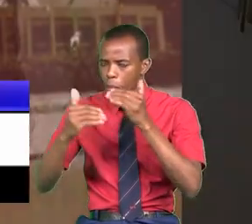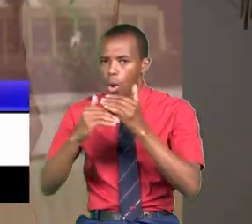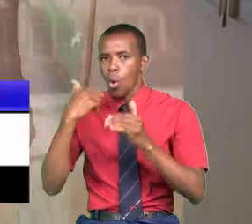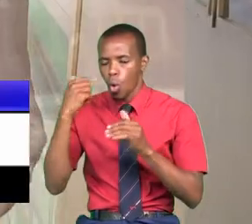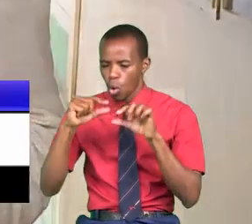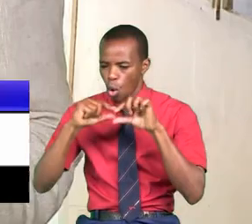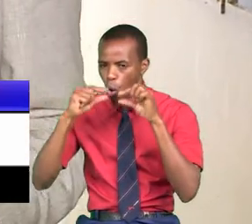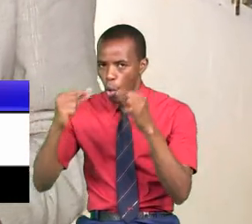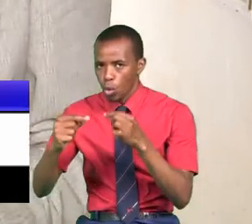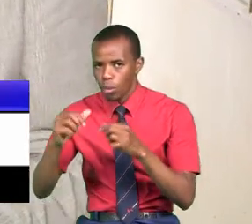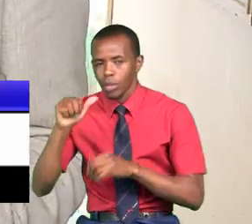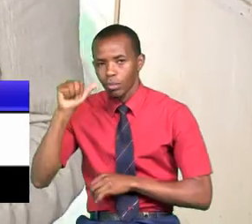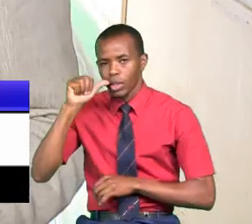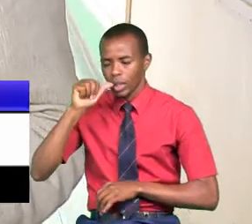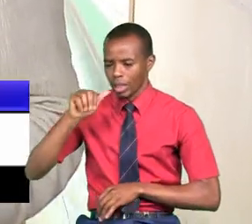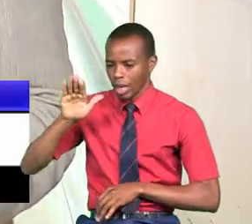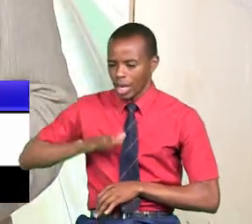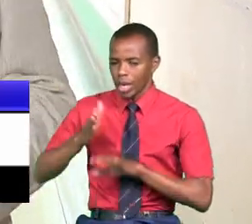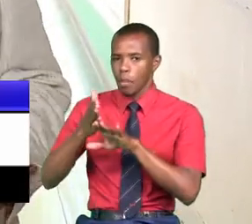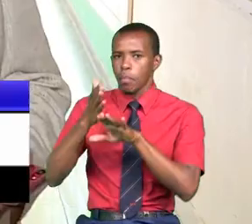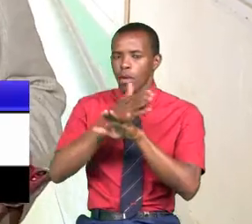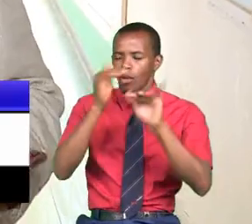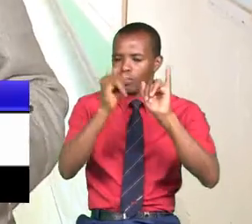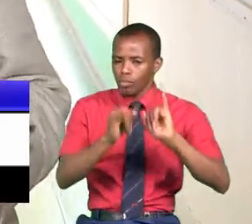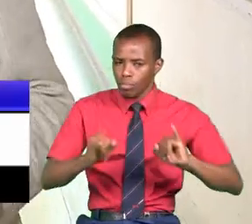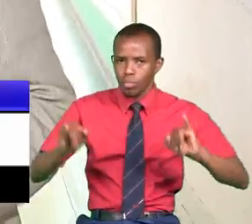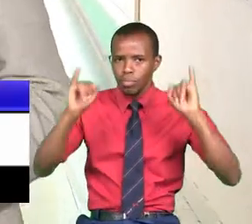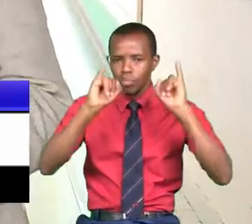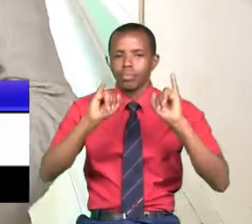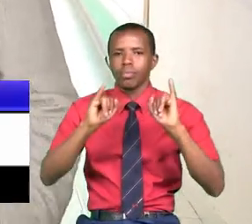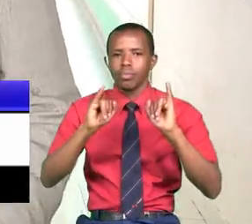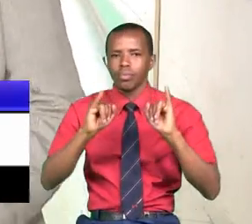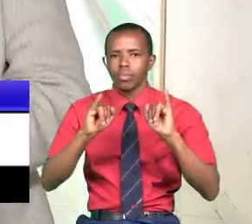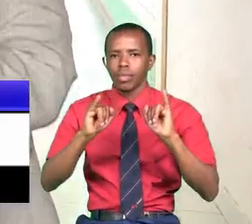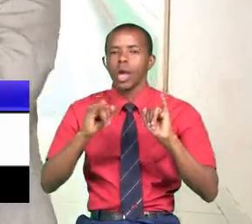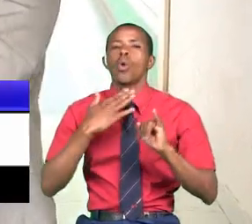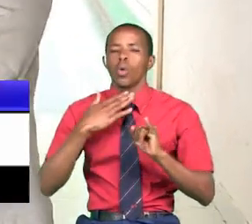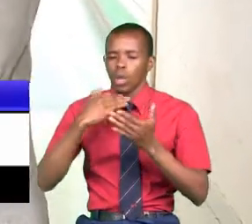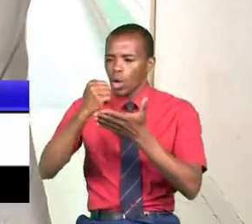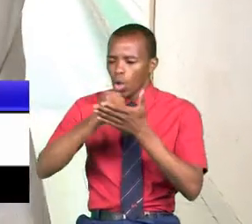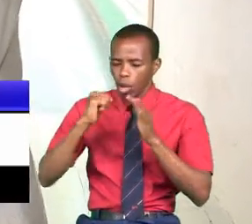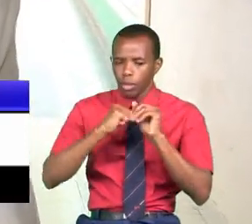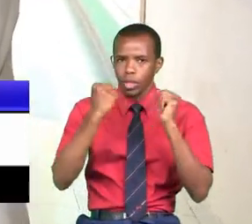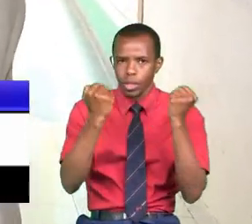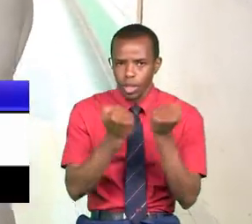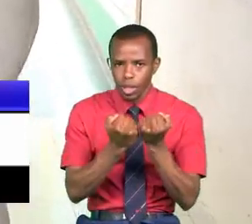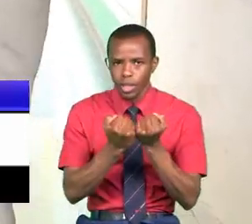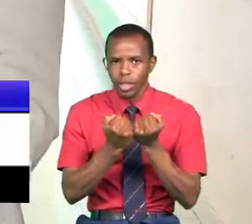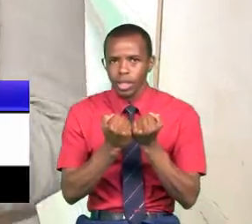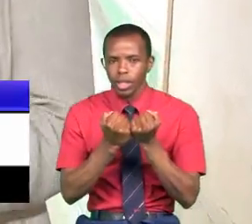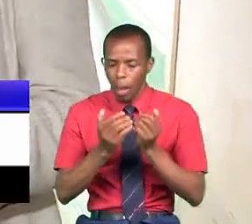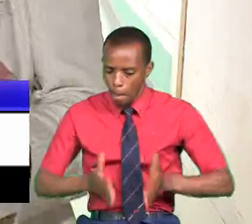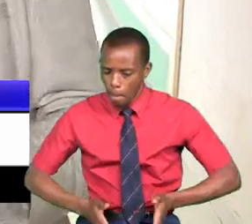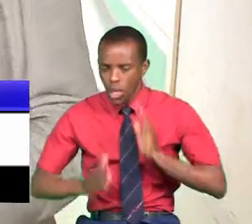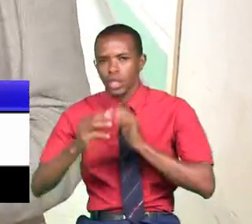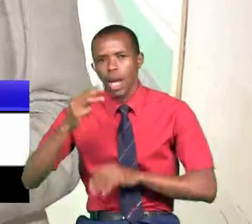of British ladies before independence who wanted to invest in society. They worked in Matari, mental health.